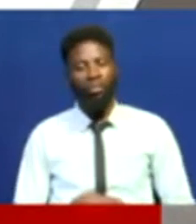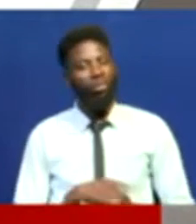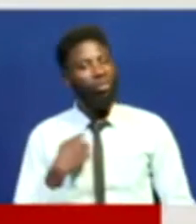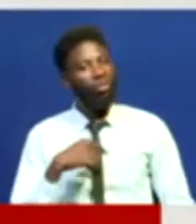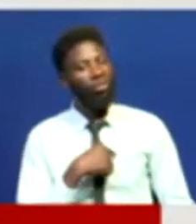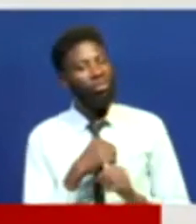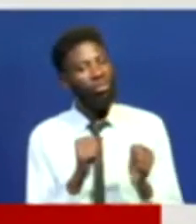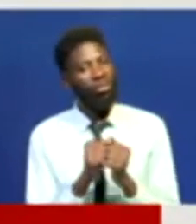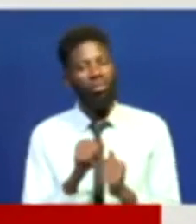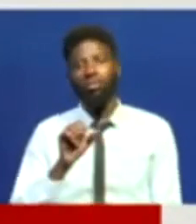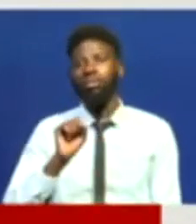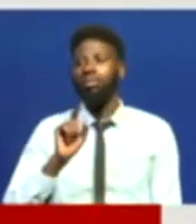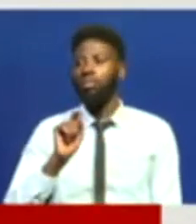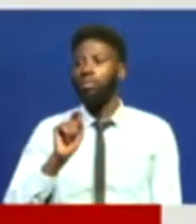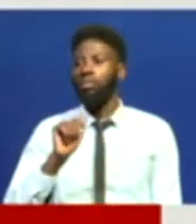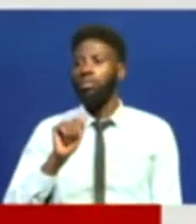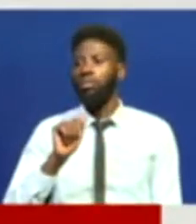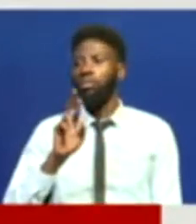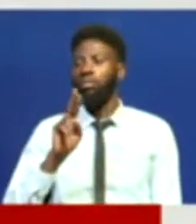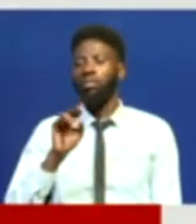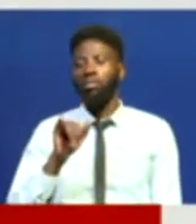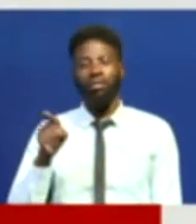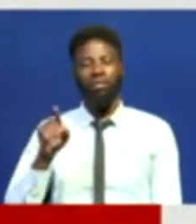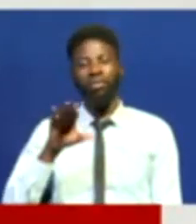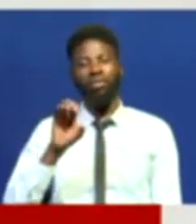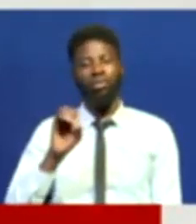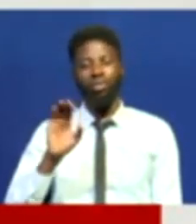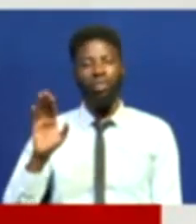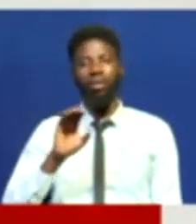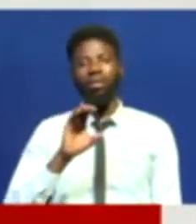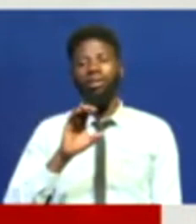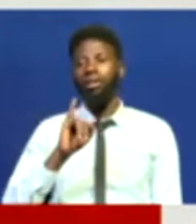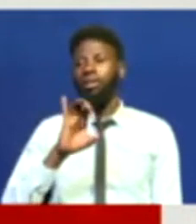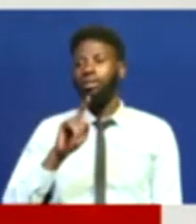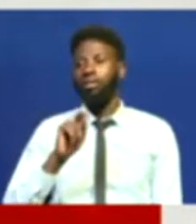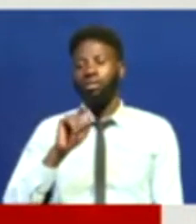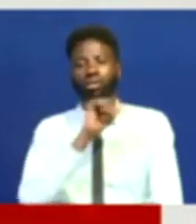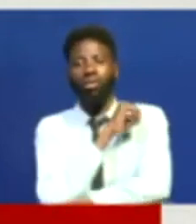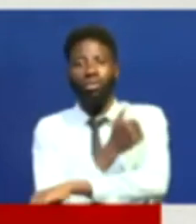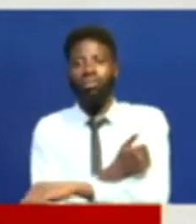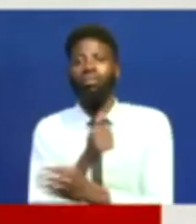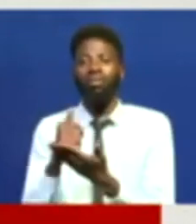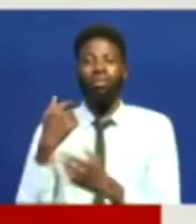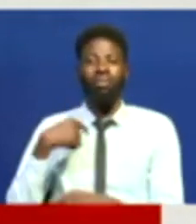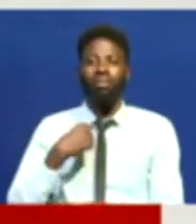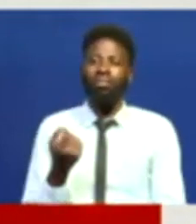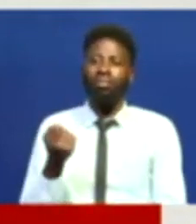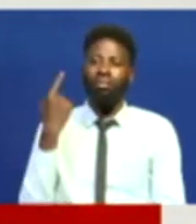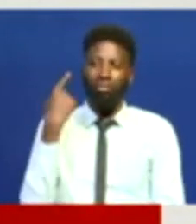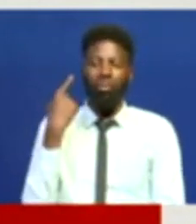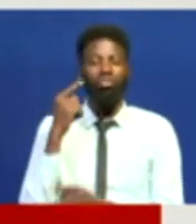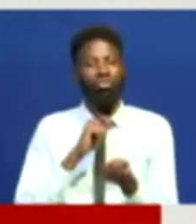of Stanley Kamanguya. He's the Chief Executive Officer of ICT Authority. He's joining us to help us understand more the switch from